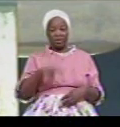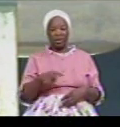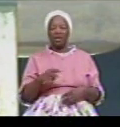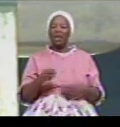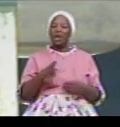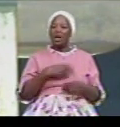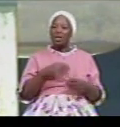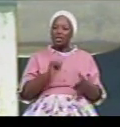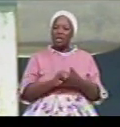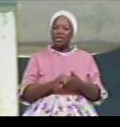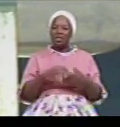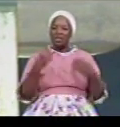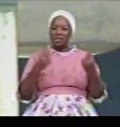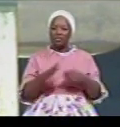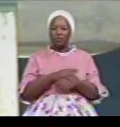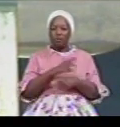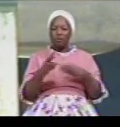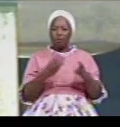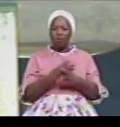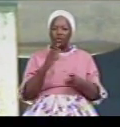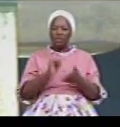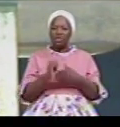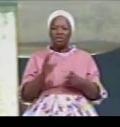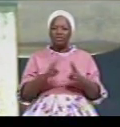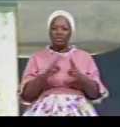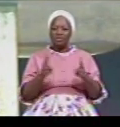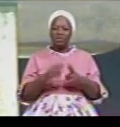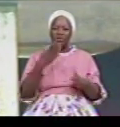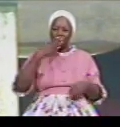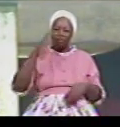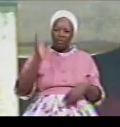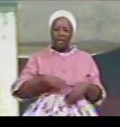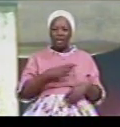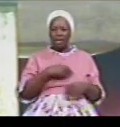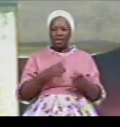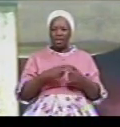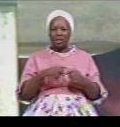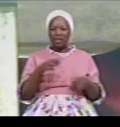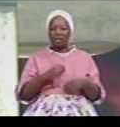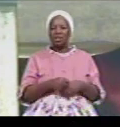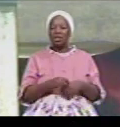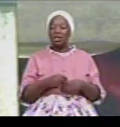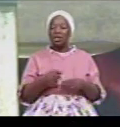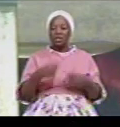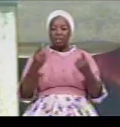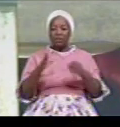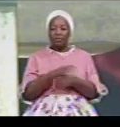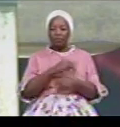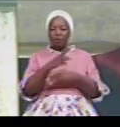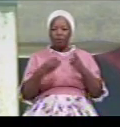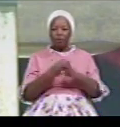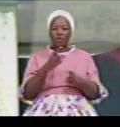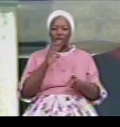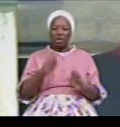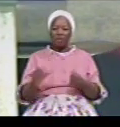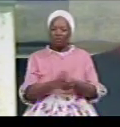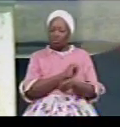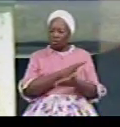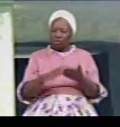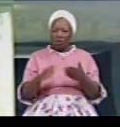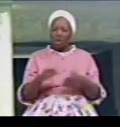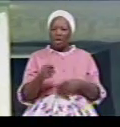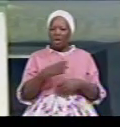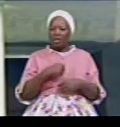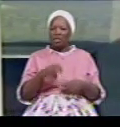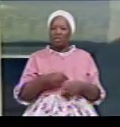is oppressive. The sinful world is destructive. The sinful world